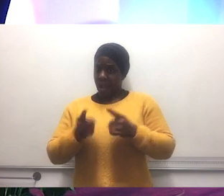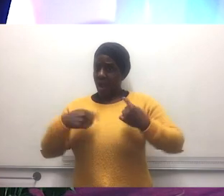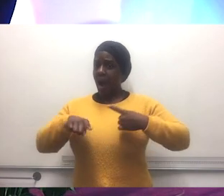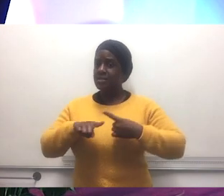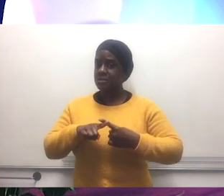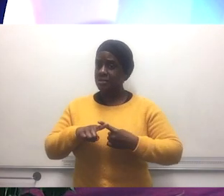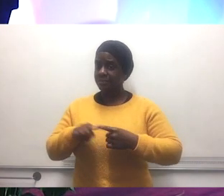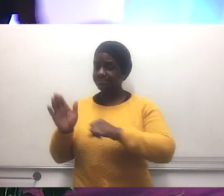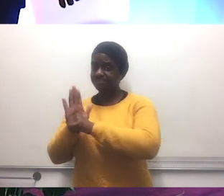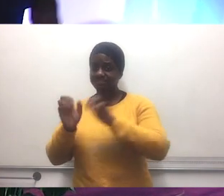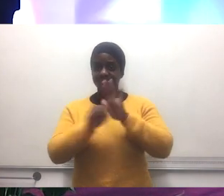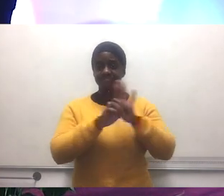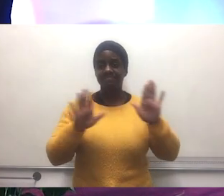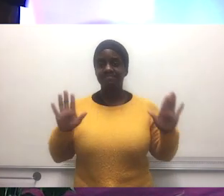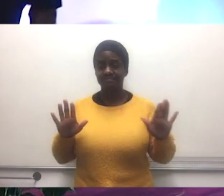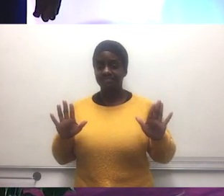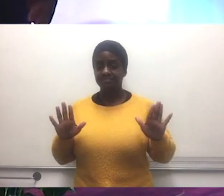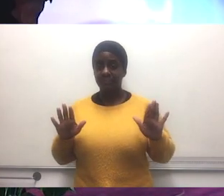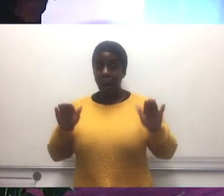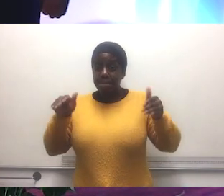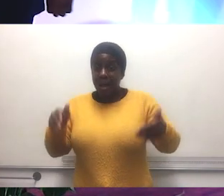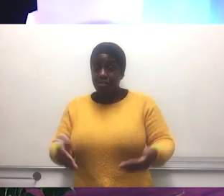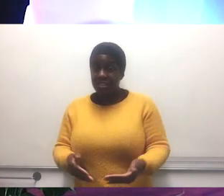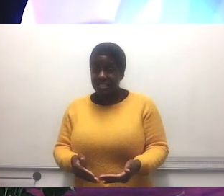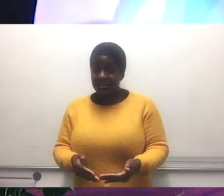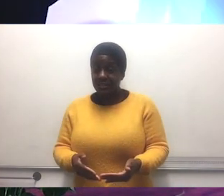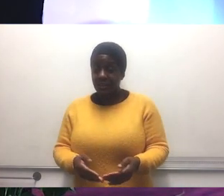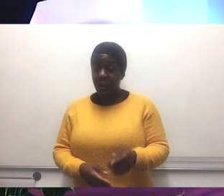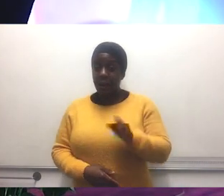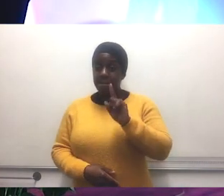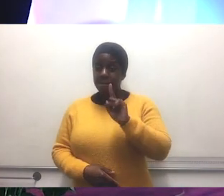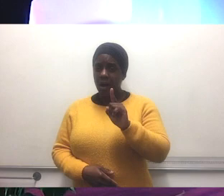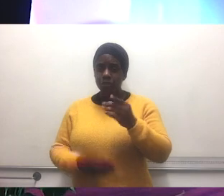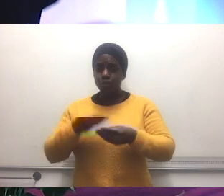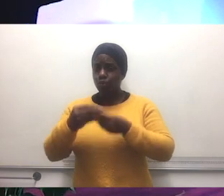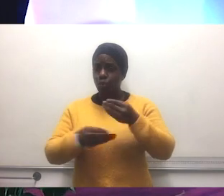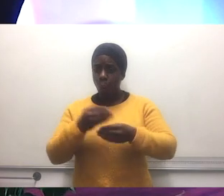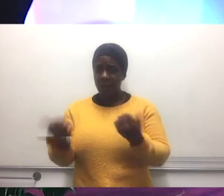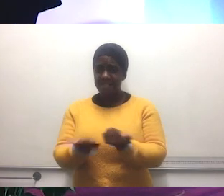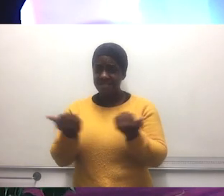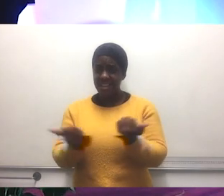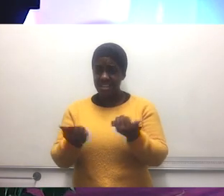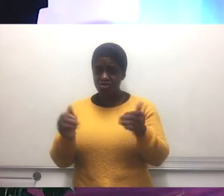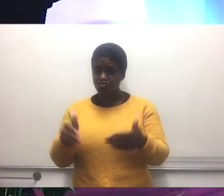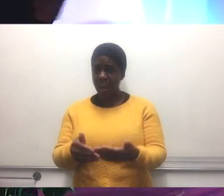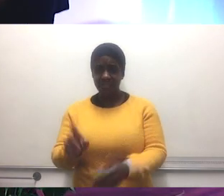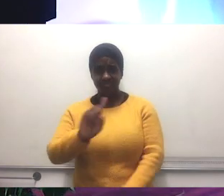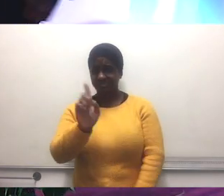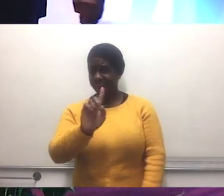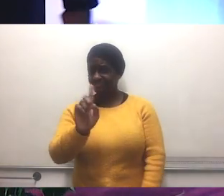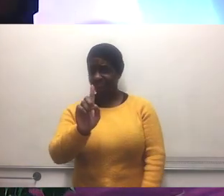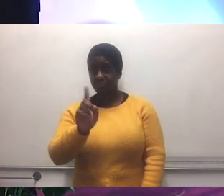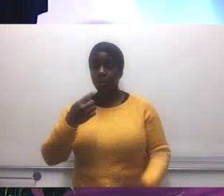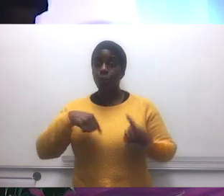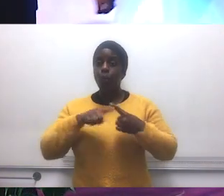He was crucified. He was buried. But the story did not end in the grave. We